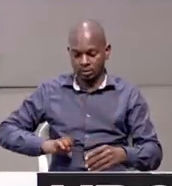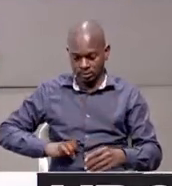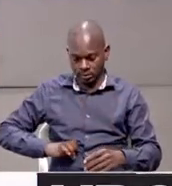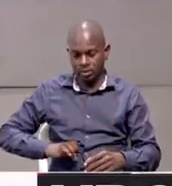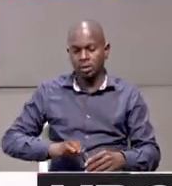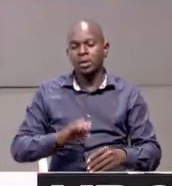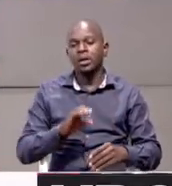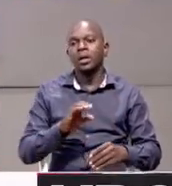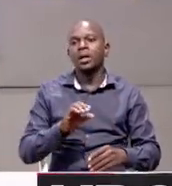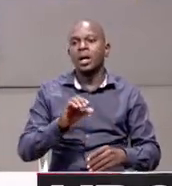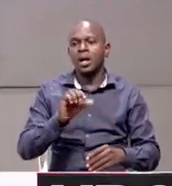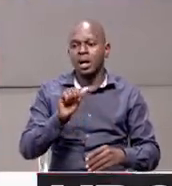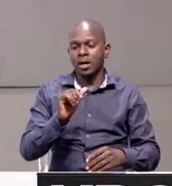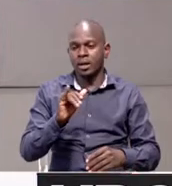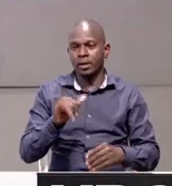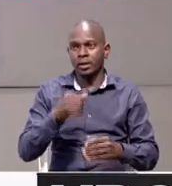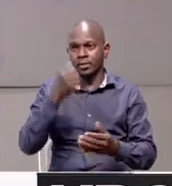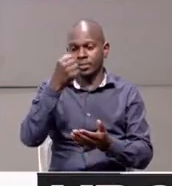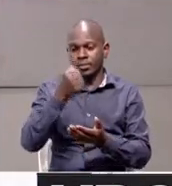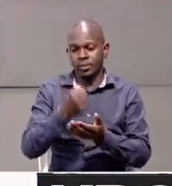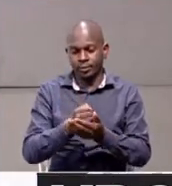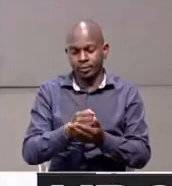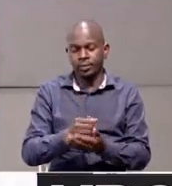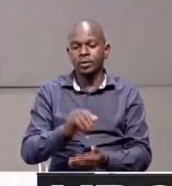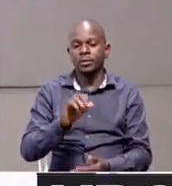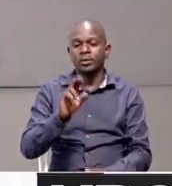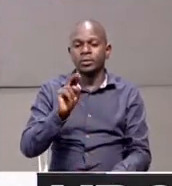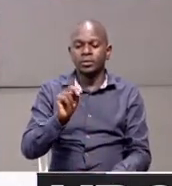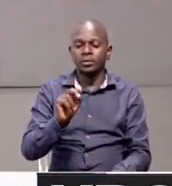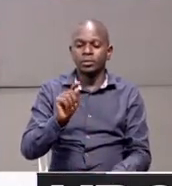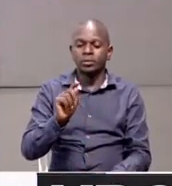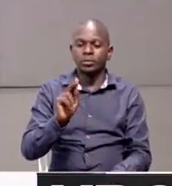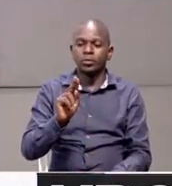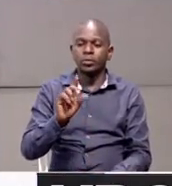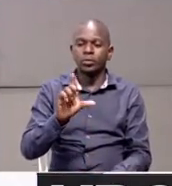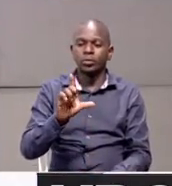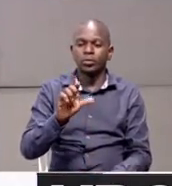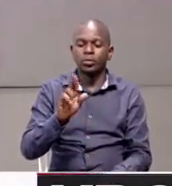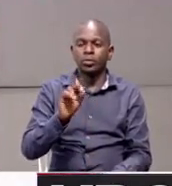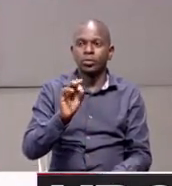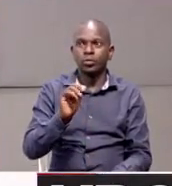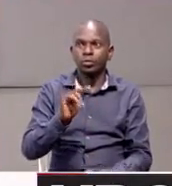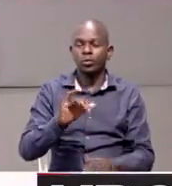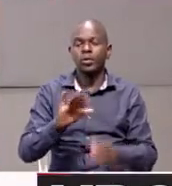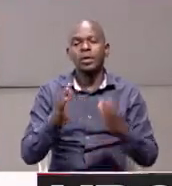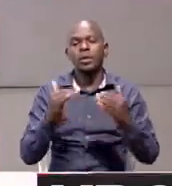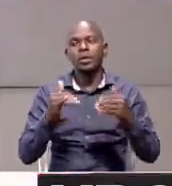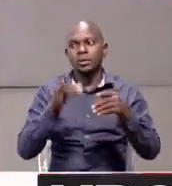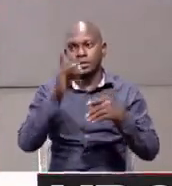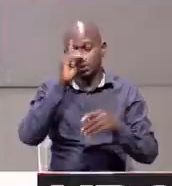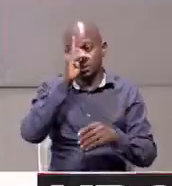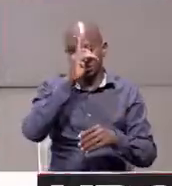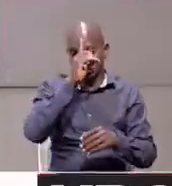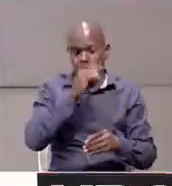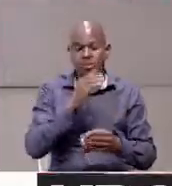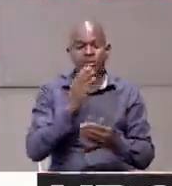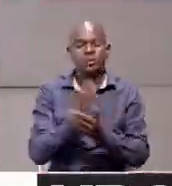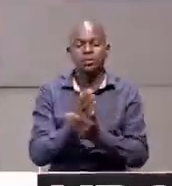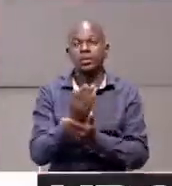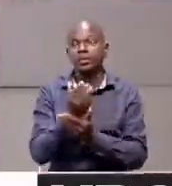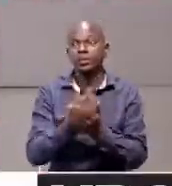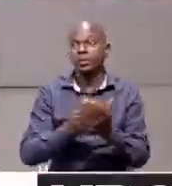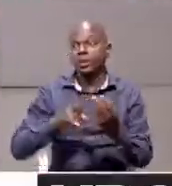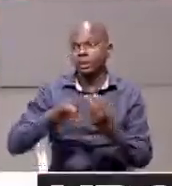Operations Officer, Iron M. Bank, Sam Ntulume, thanked Kabaka Mutebi for spearheading the fight against HIV and